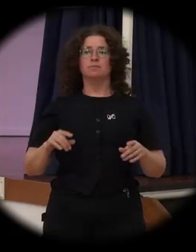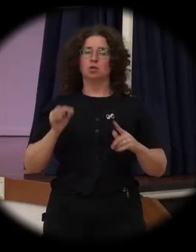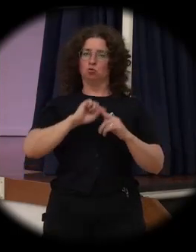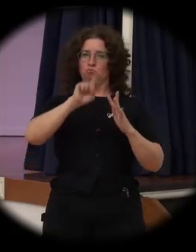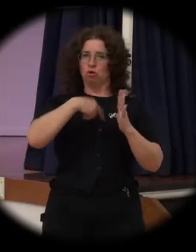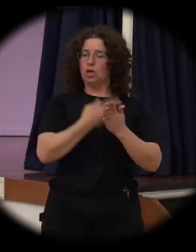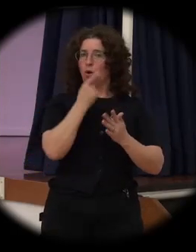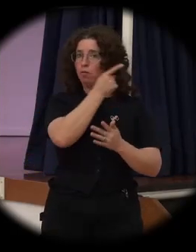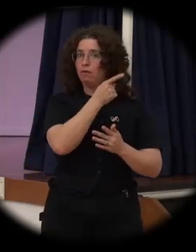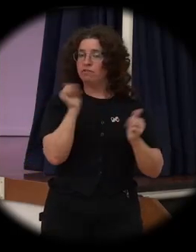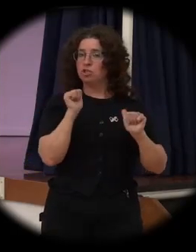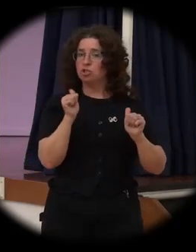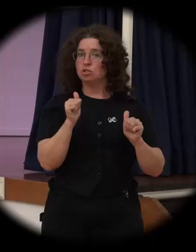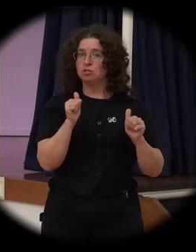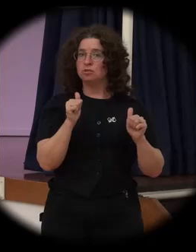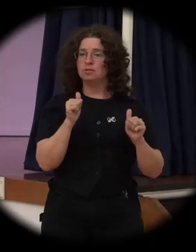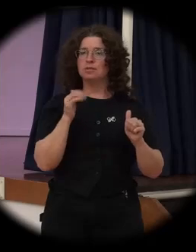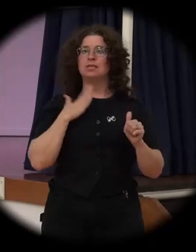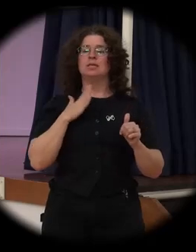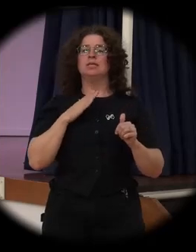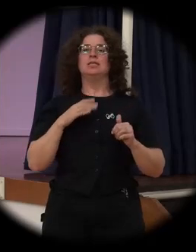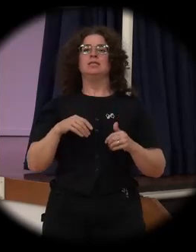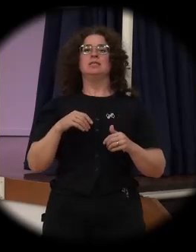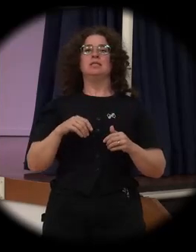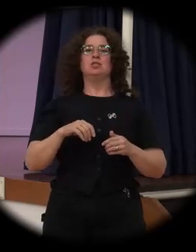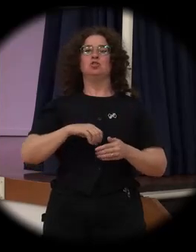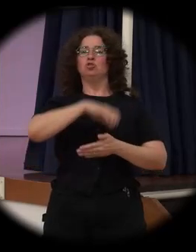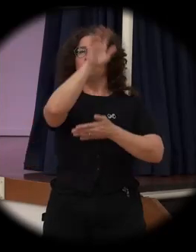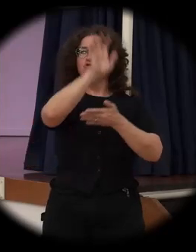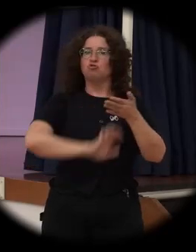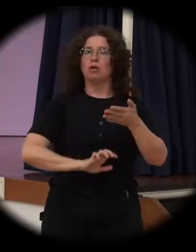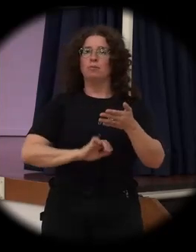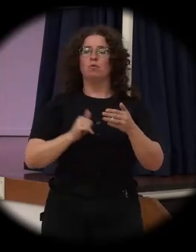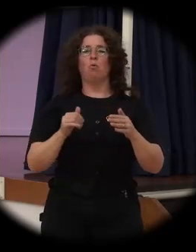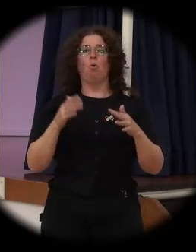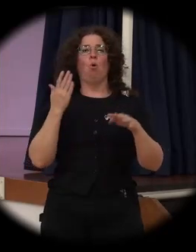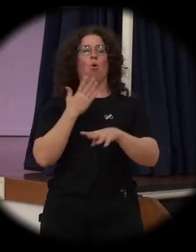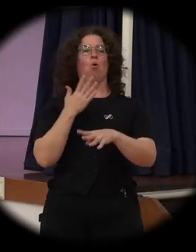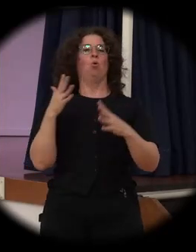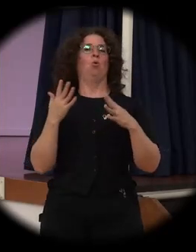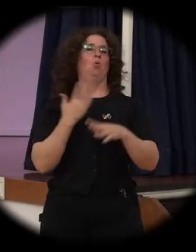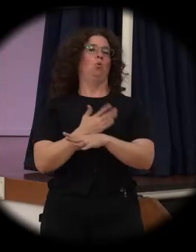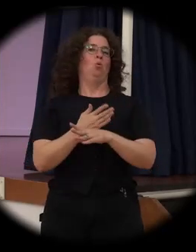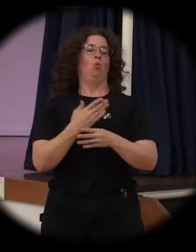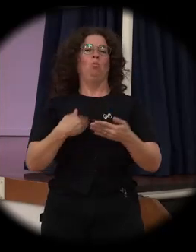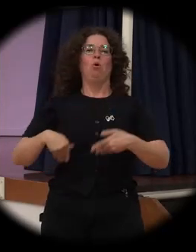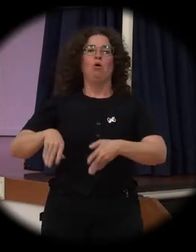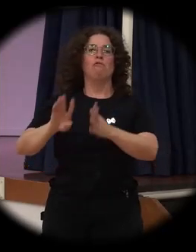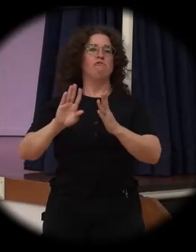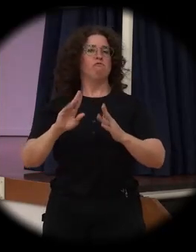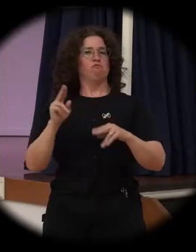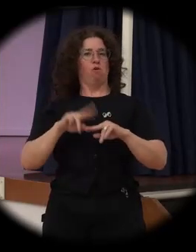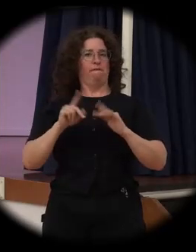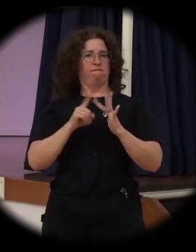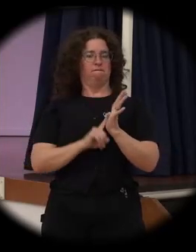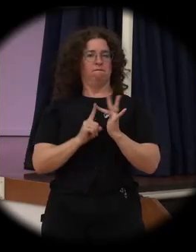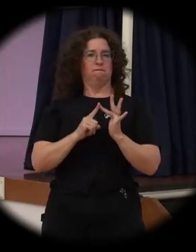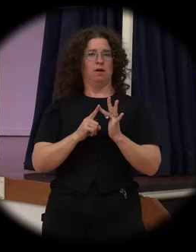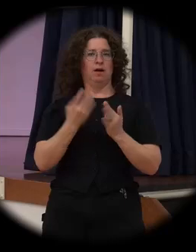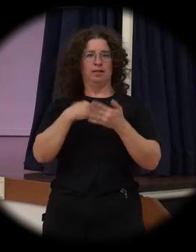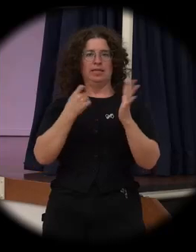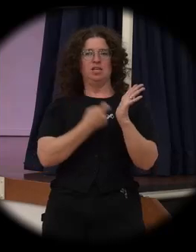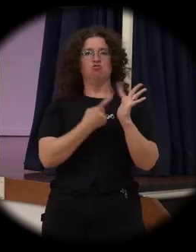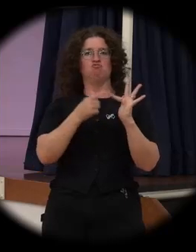already on GitHub, you just have to place a build script or a workflow file, I think GitHub will usually refer to it as, in your